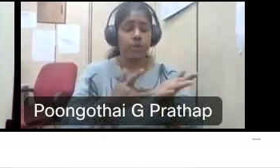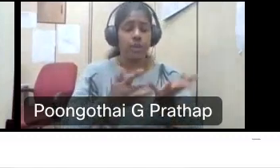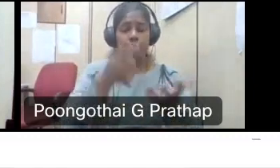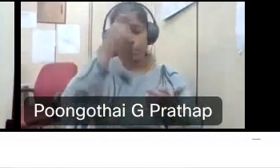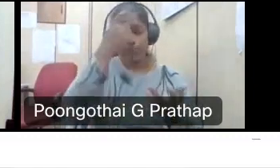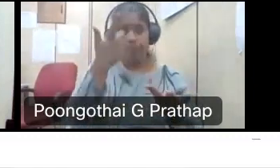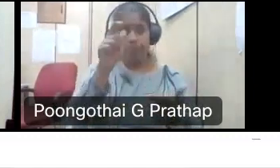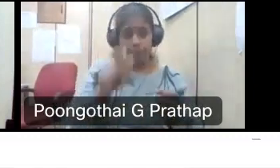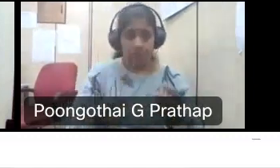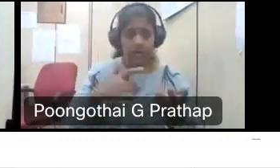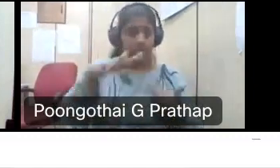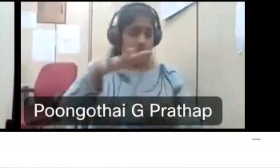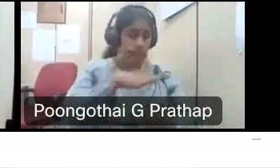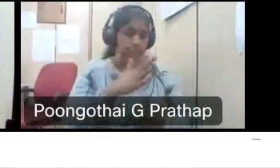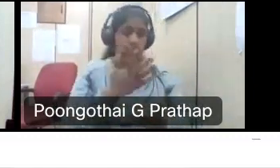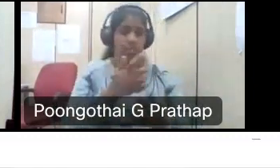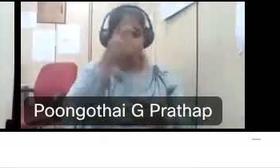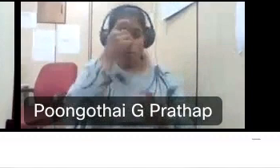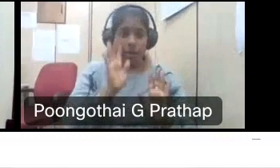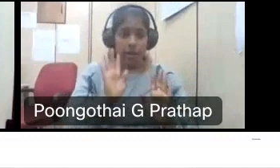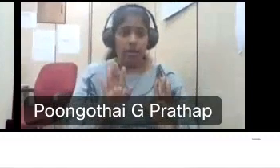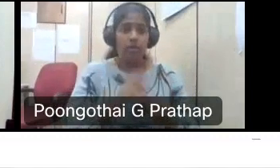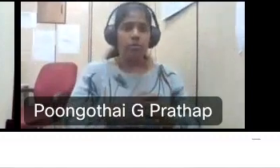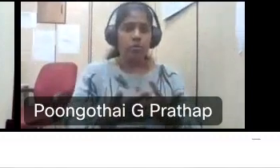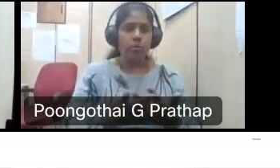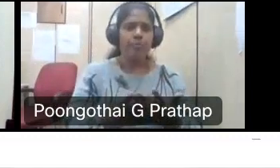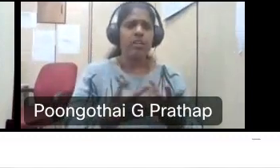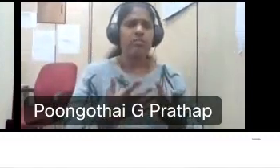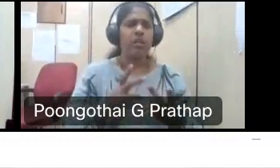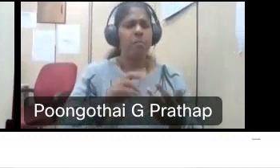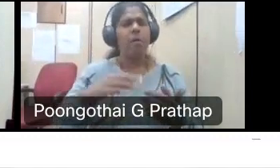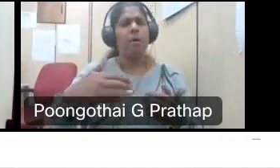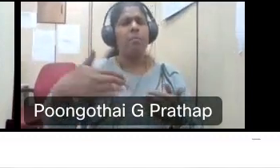for valvular regurgitation may happen. That is what. But